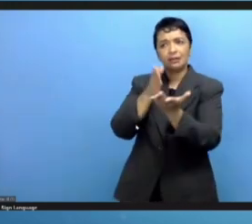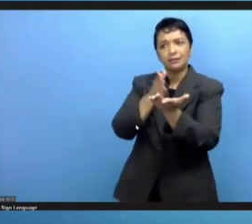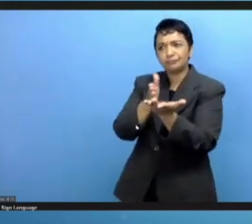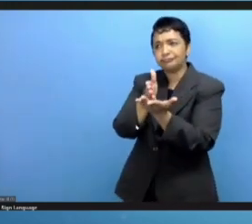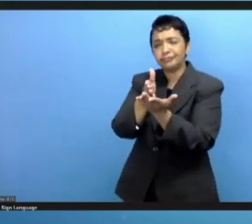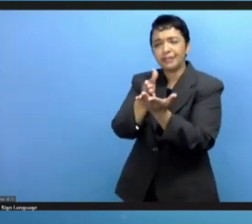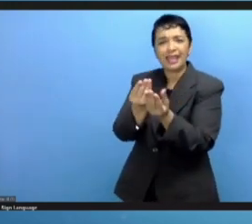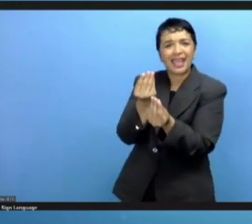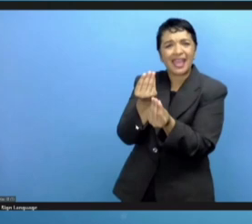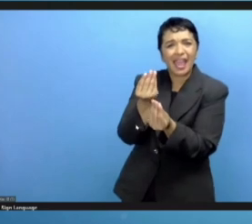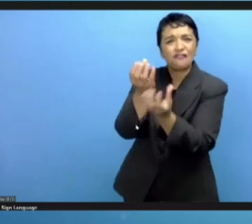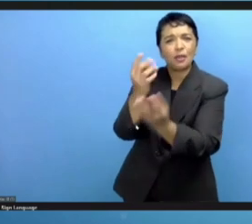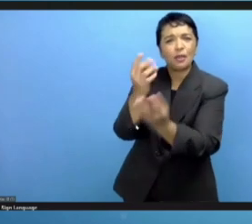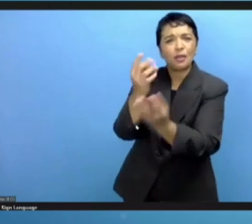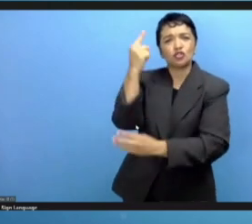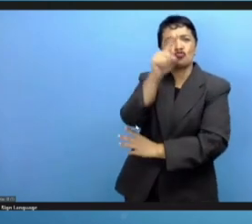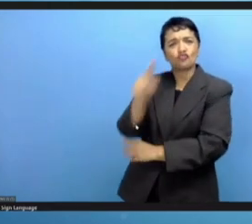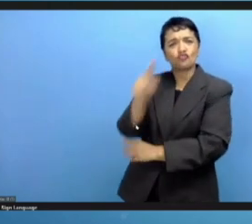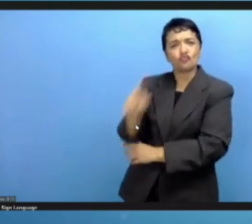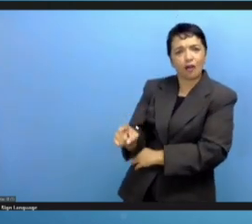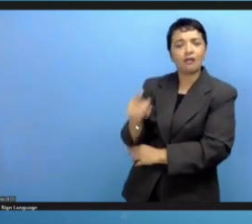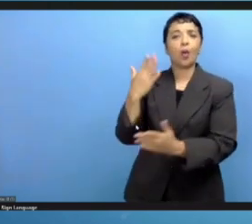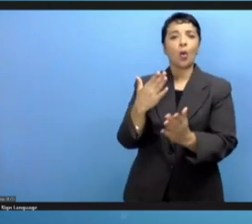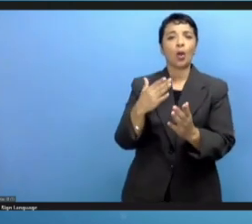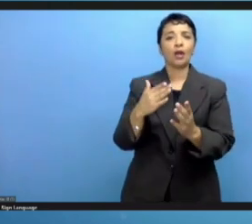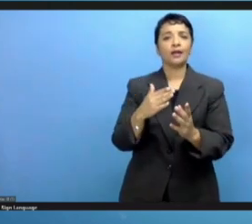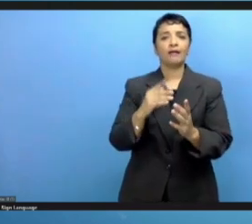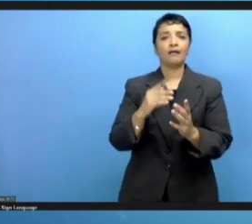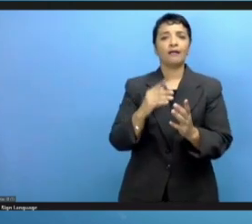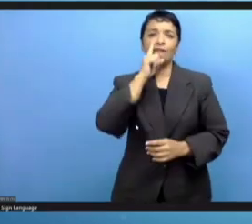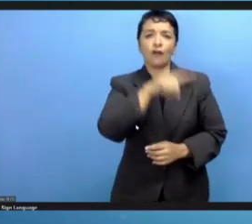protected by anonymity has become a common practice.